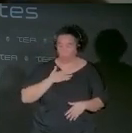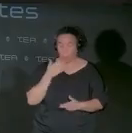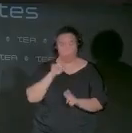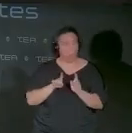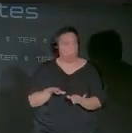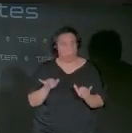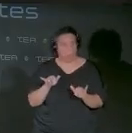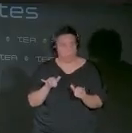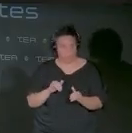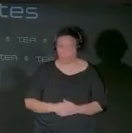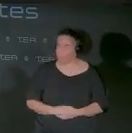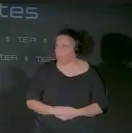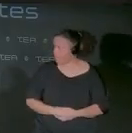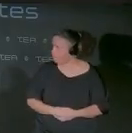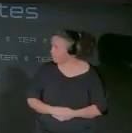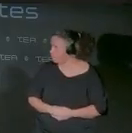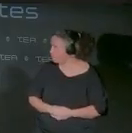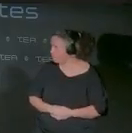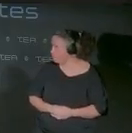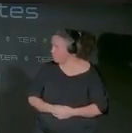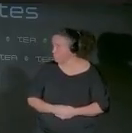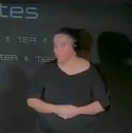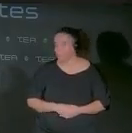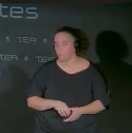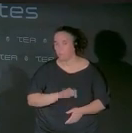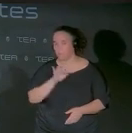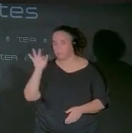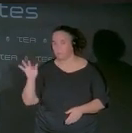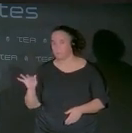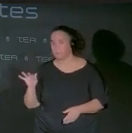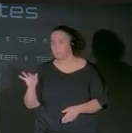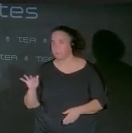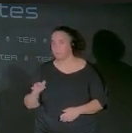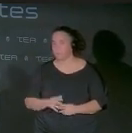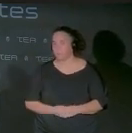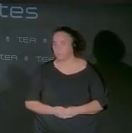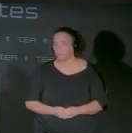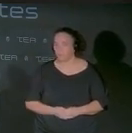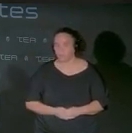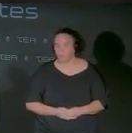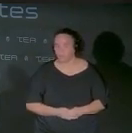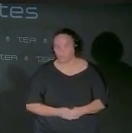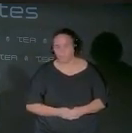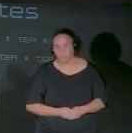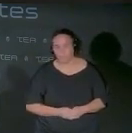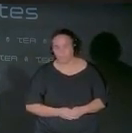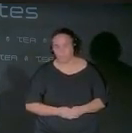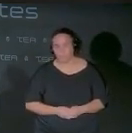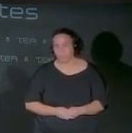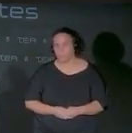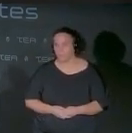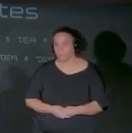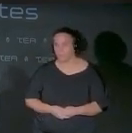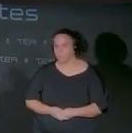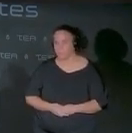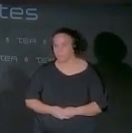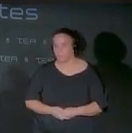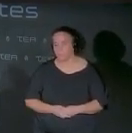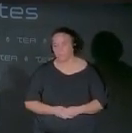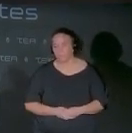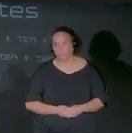copyright gameplay. It's a system. You can't. It can't be copyrighted. Can't be patented. So